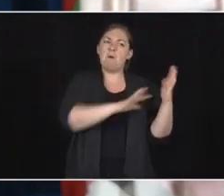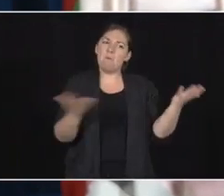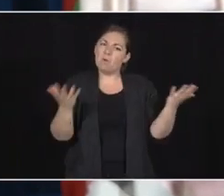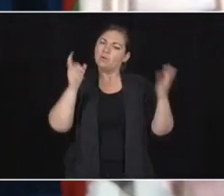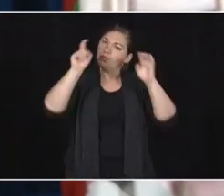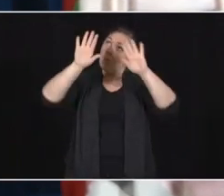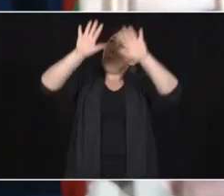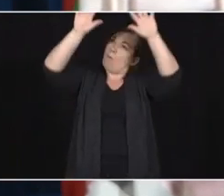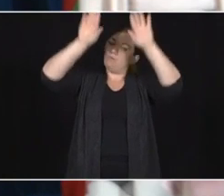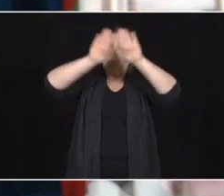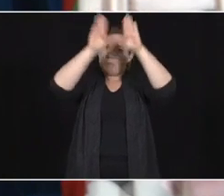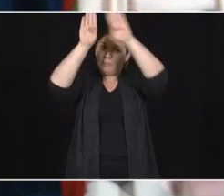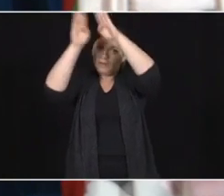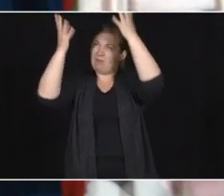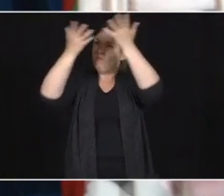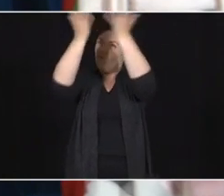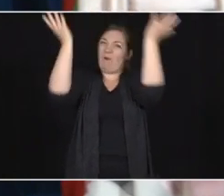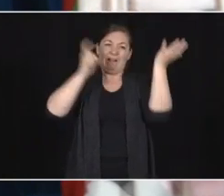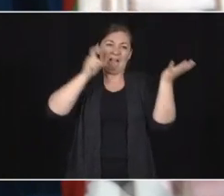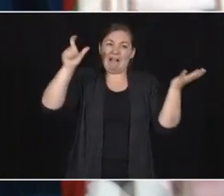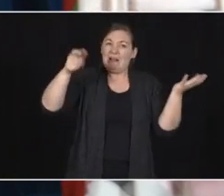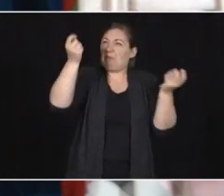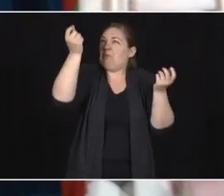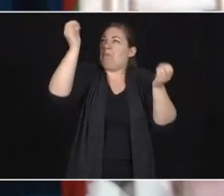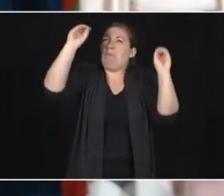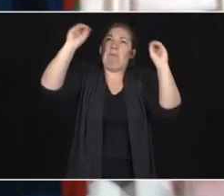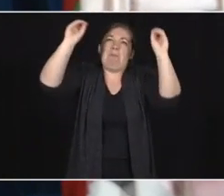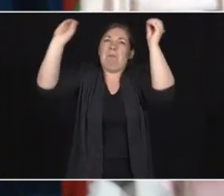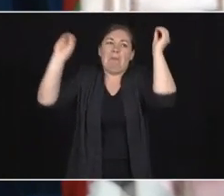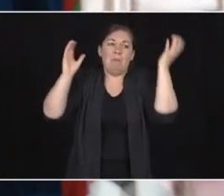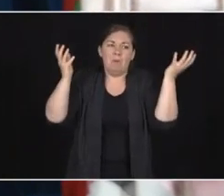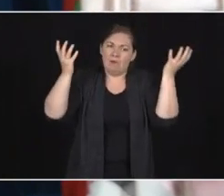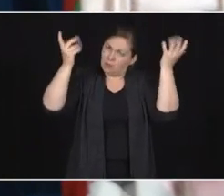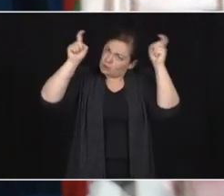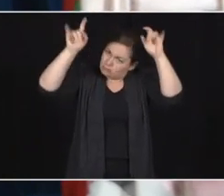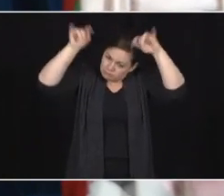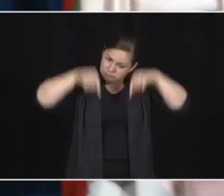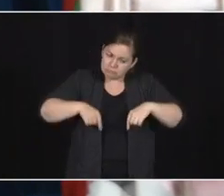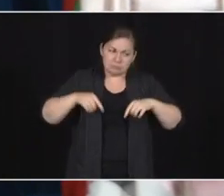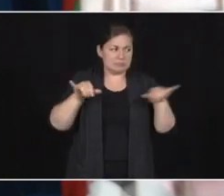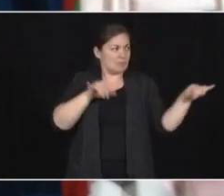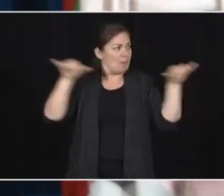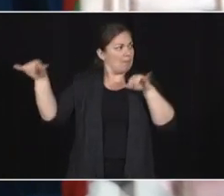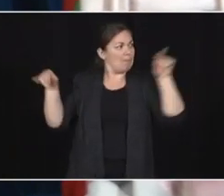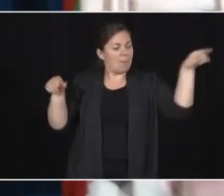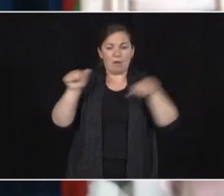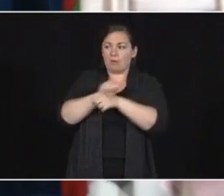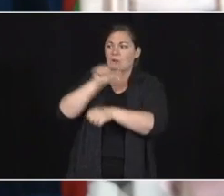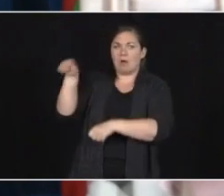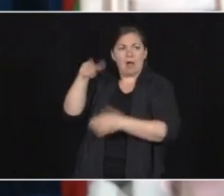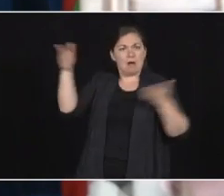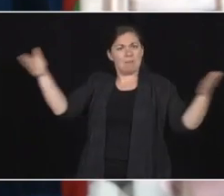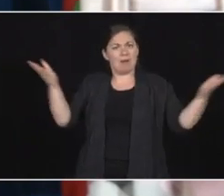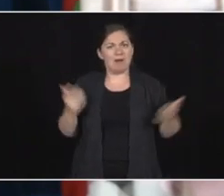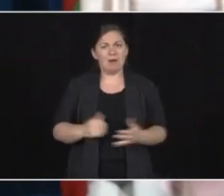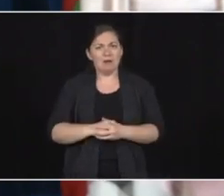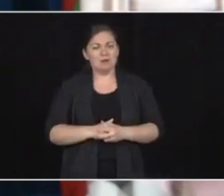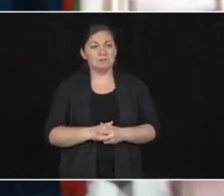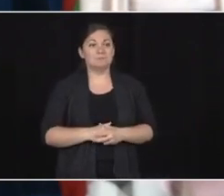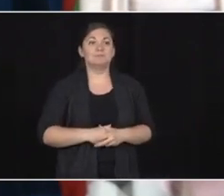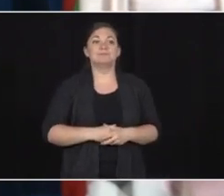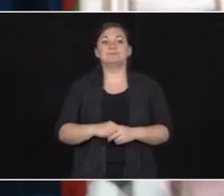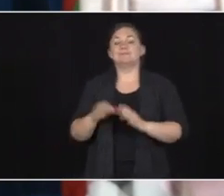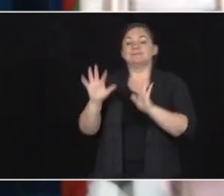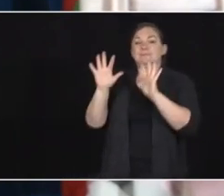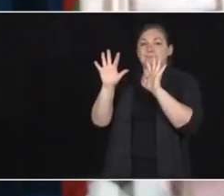active cases of COVID-19. Well, before I hand it to the Minister of Health, I want to point out a couple areas. Section 22